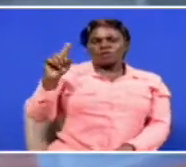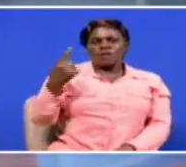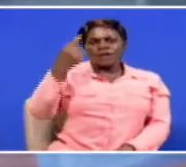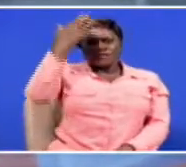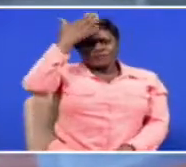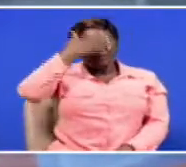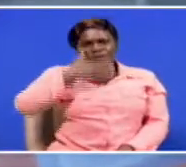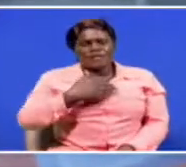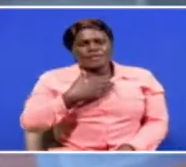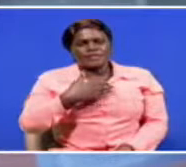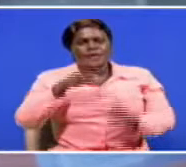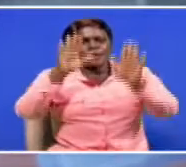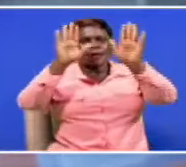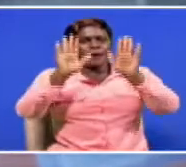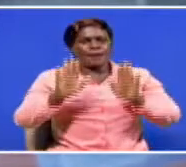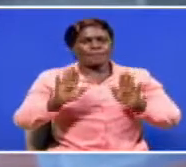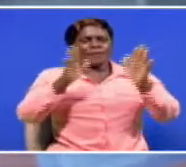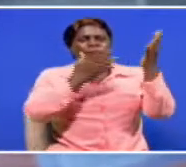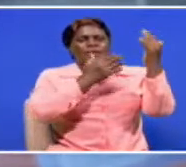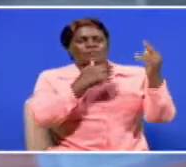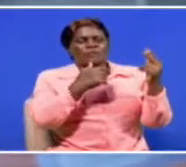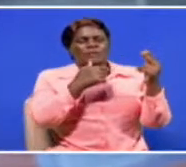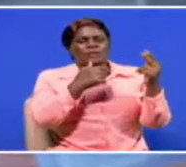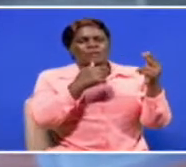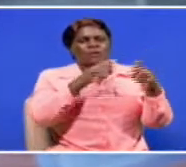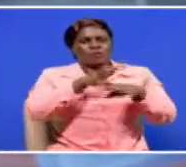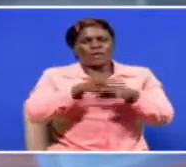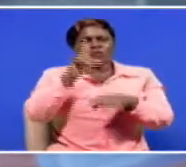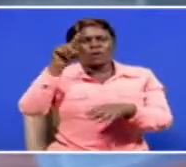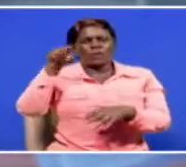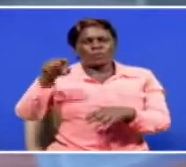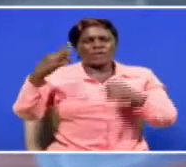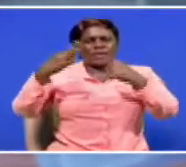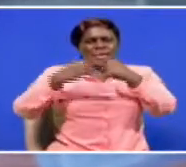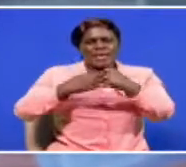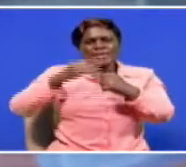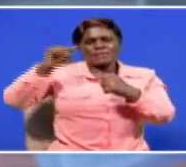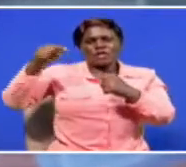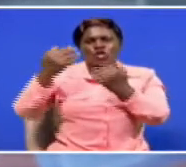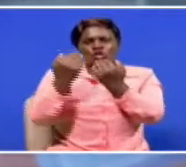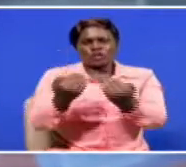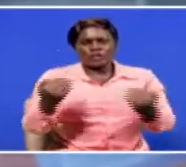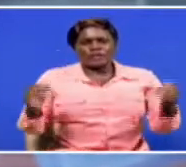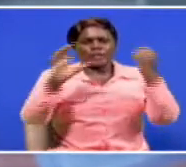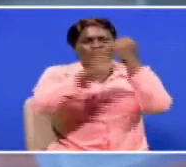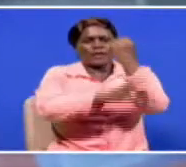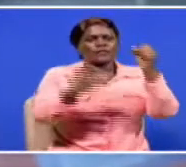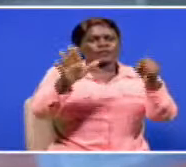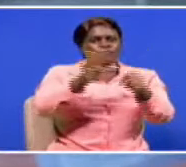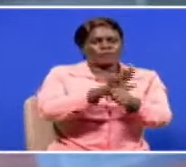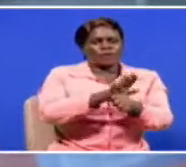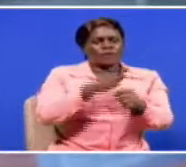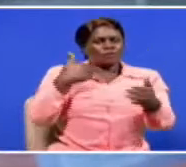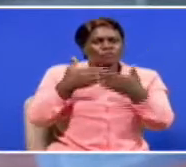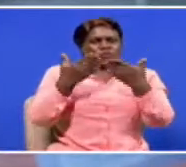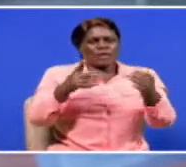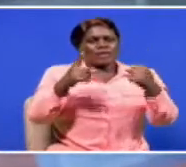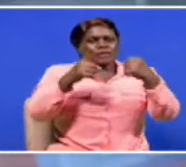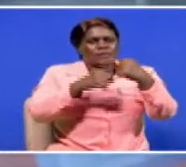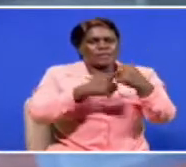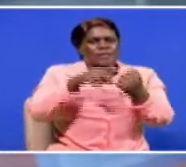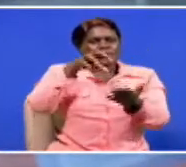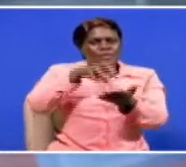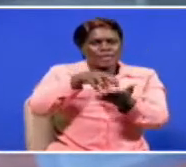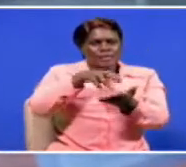of the vaccination campaign is expected to reach 1.8 million children across the country. So far, 6 cases